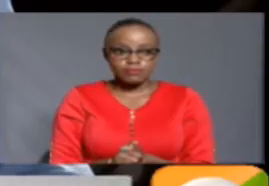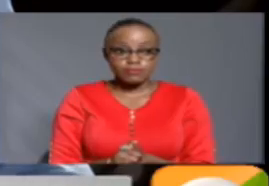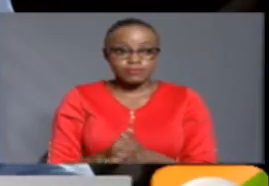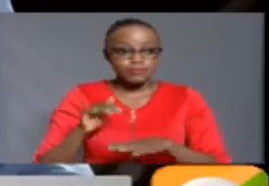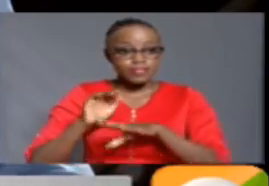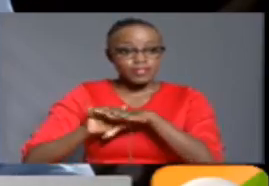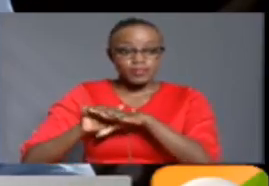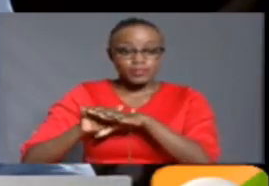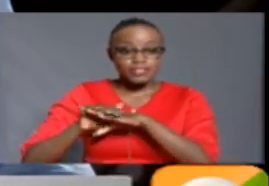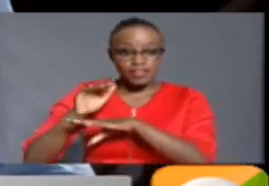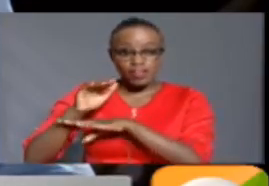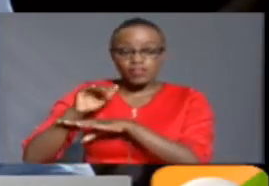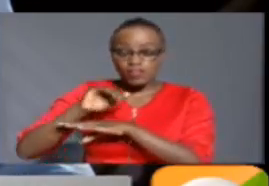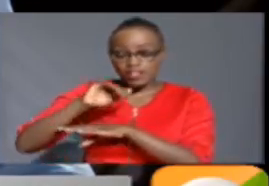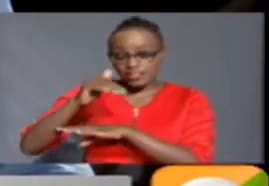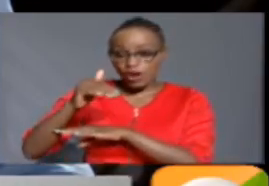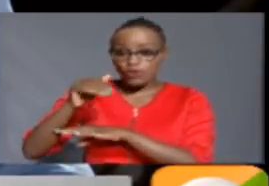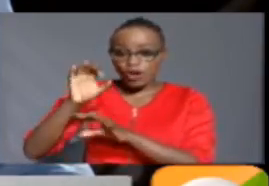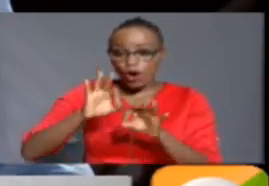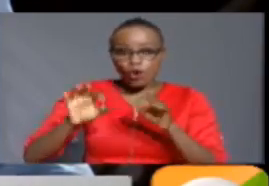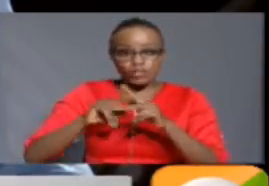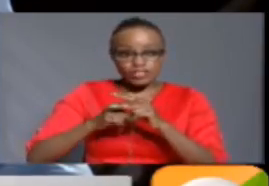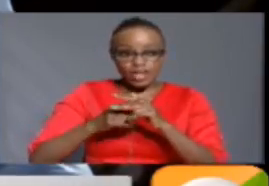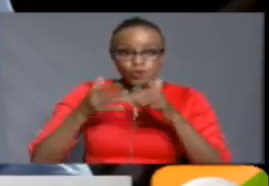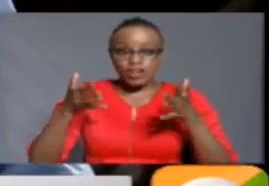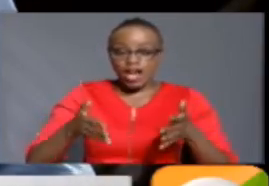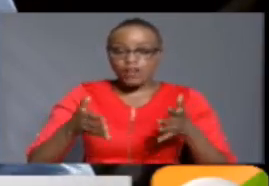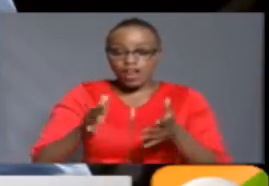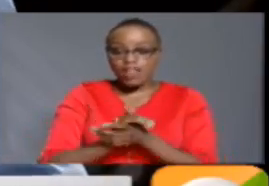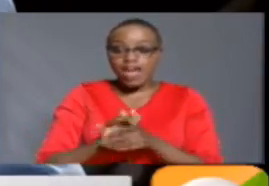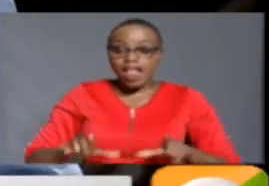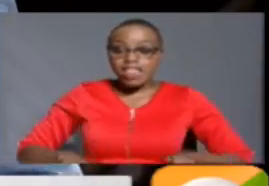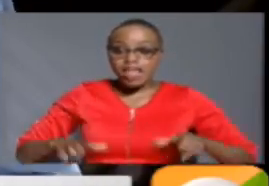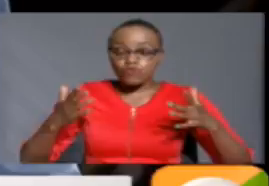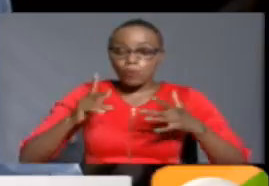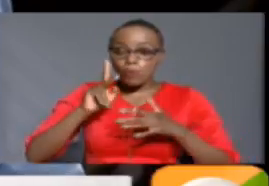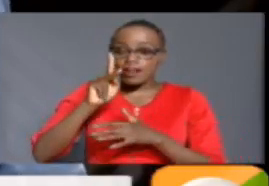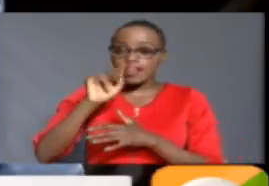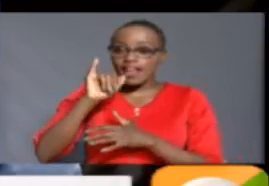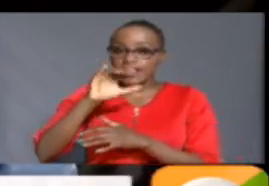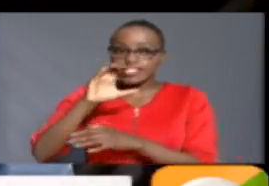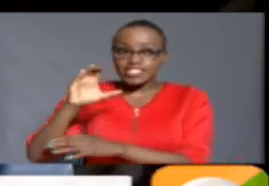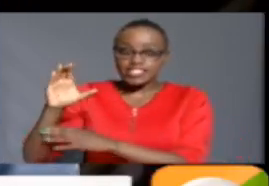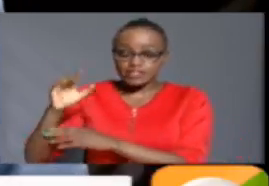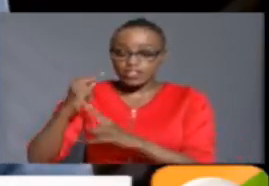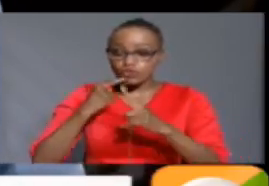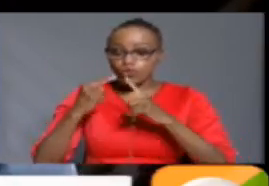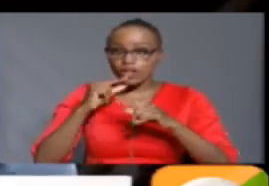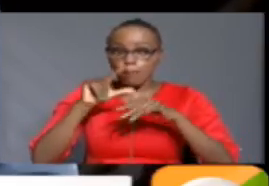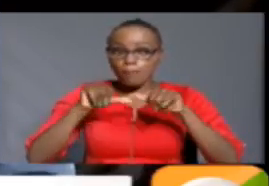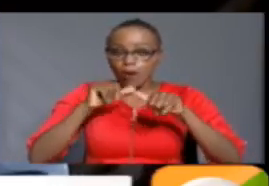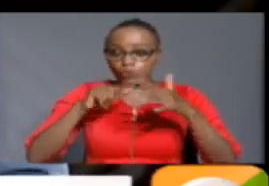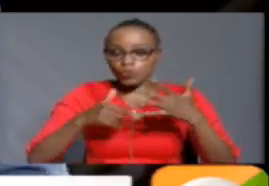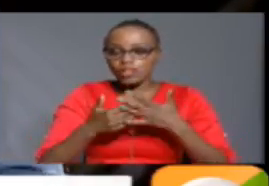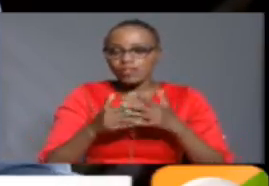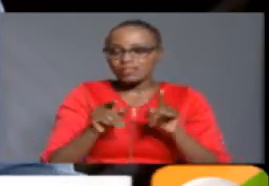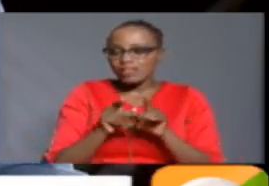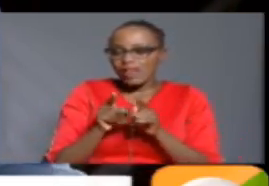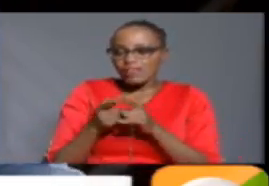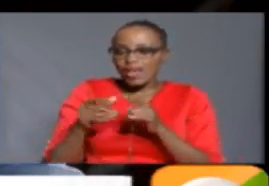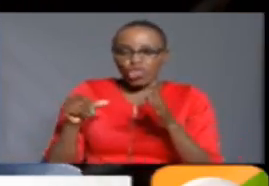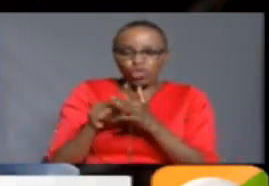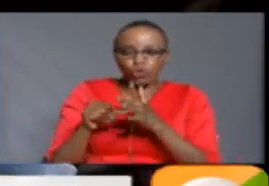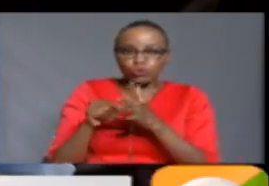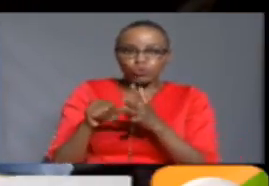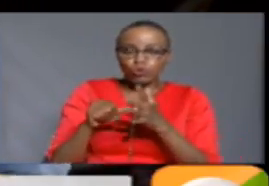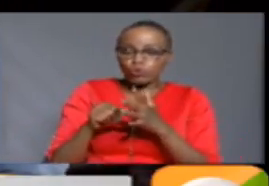Good evening. Our town hall session begins right now, live from KICC. We are talking about the ailing healthcare